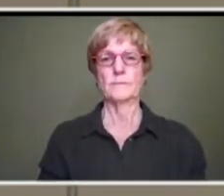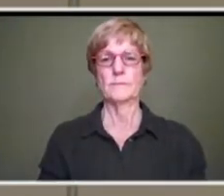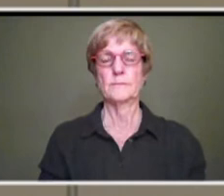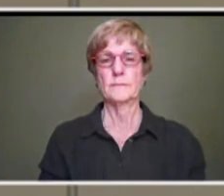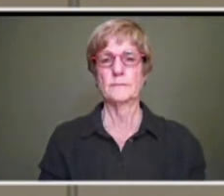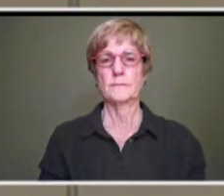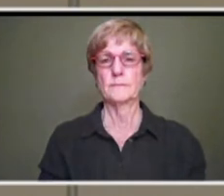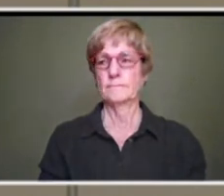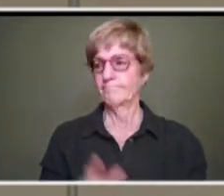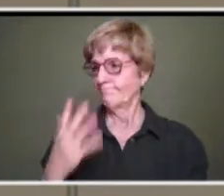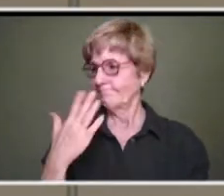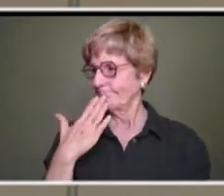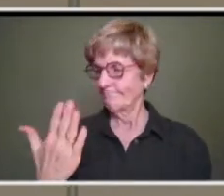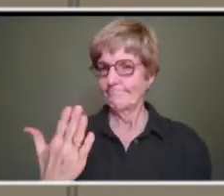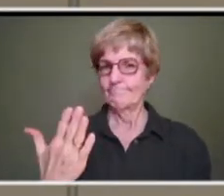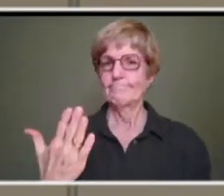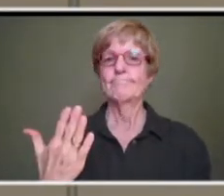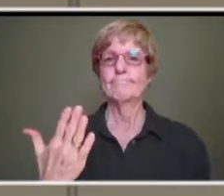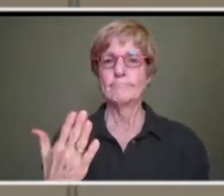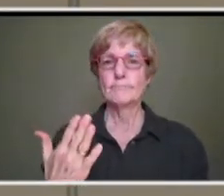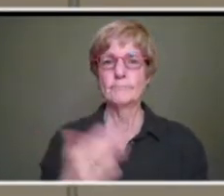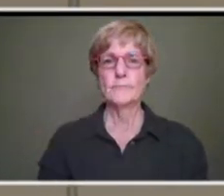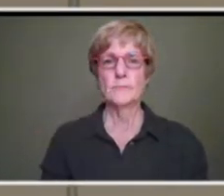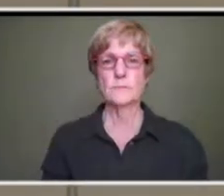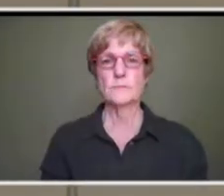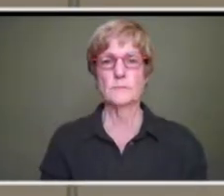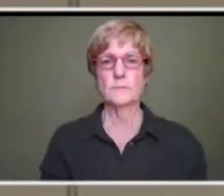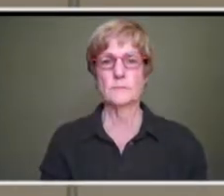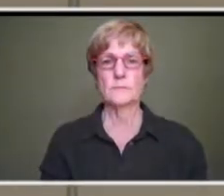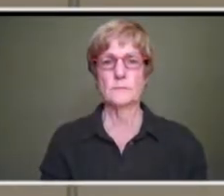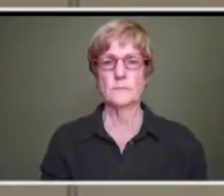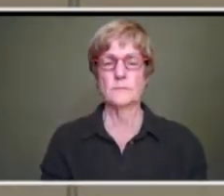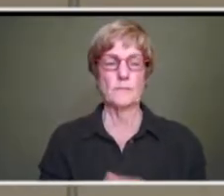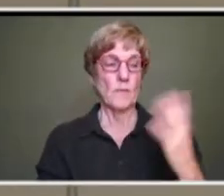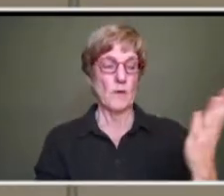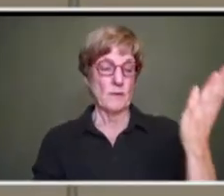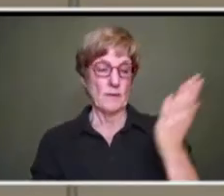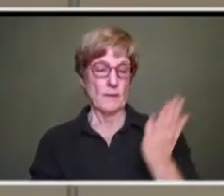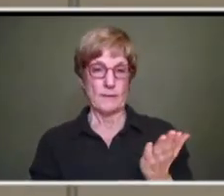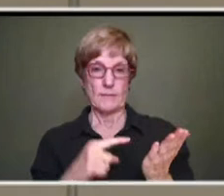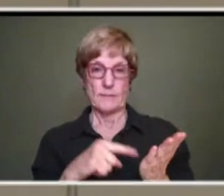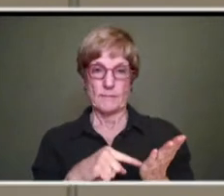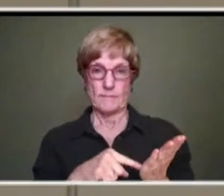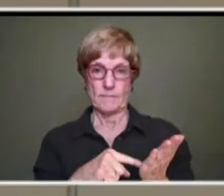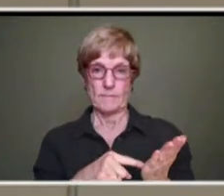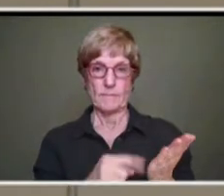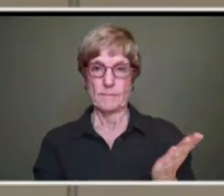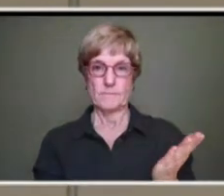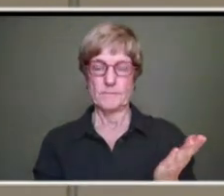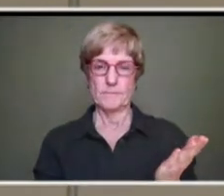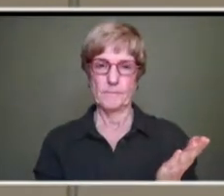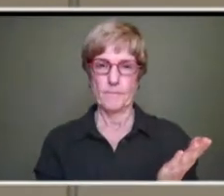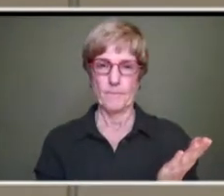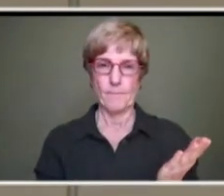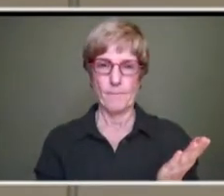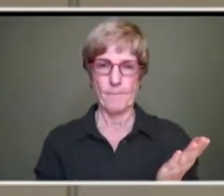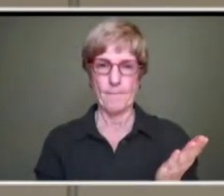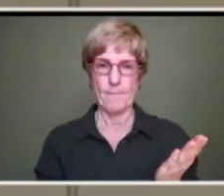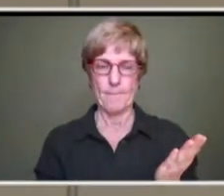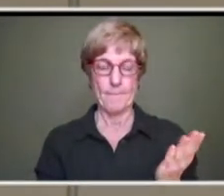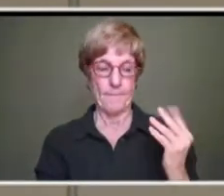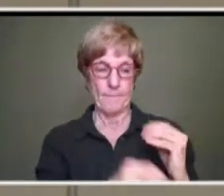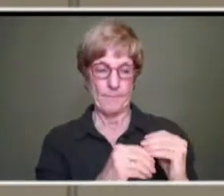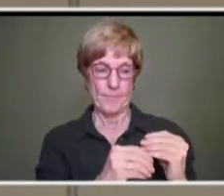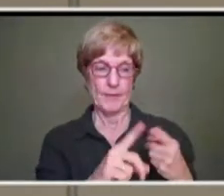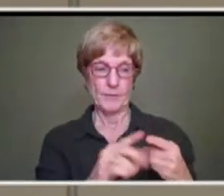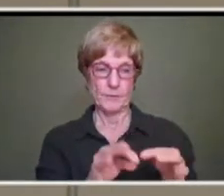thank you very much sorry I just got handed an item that is being added to our